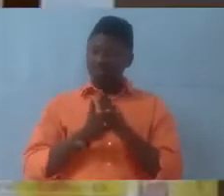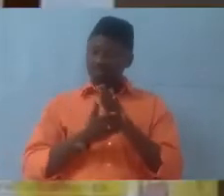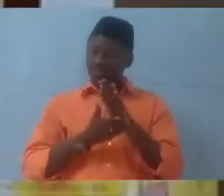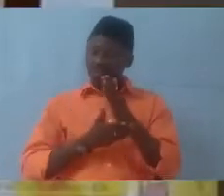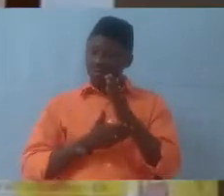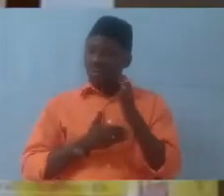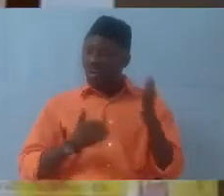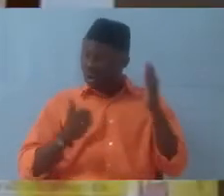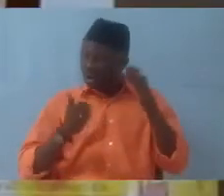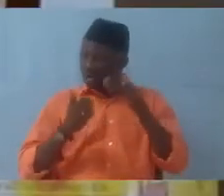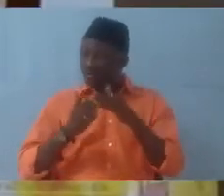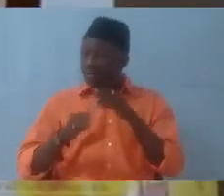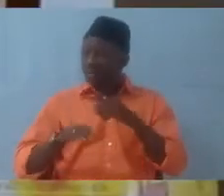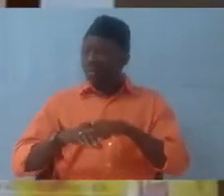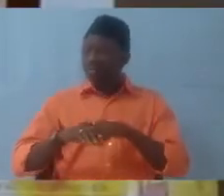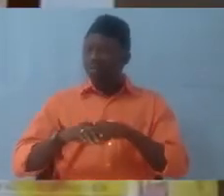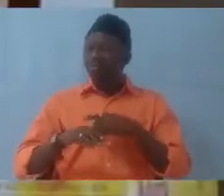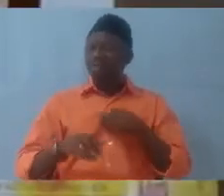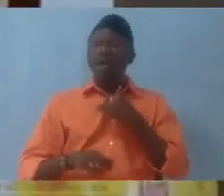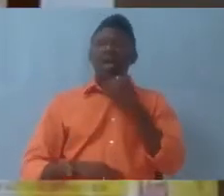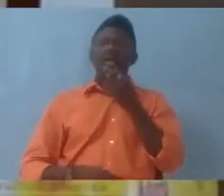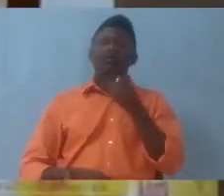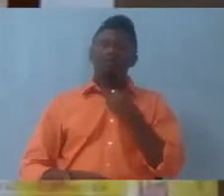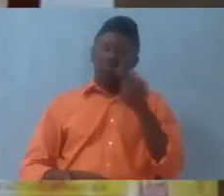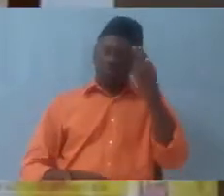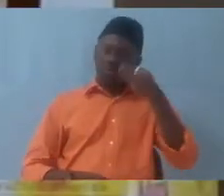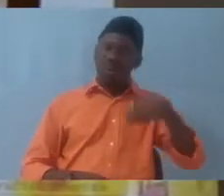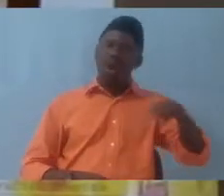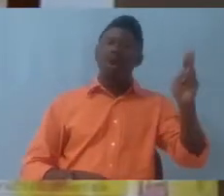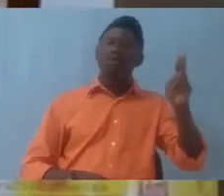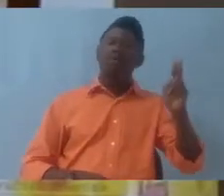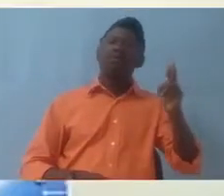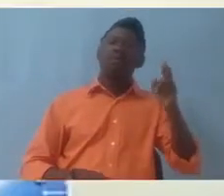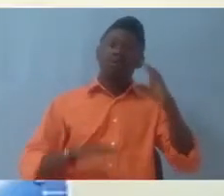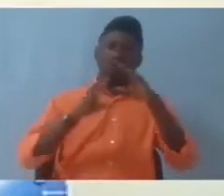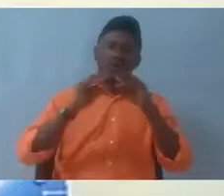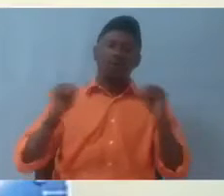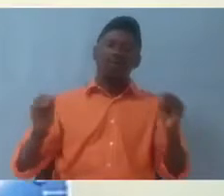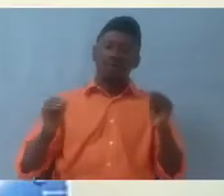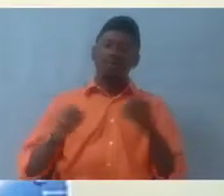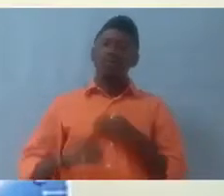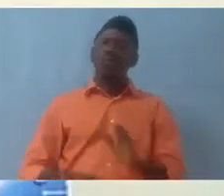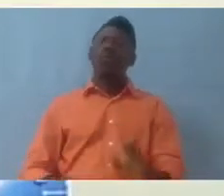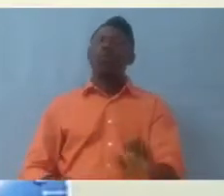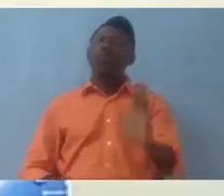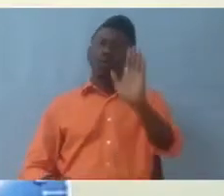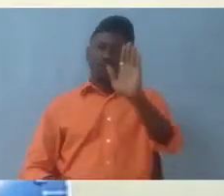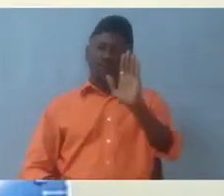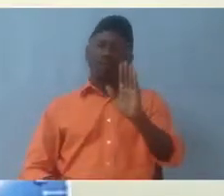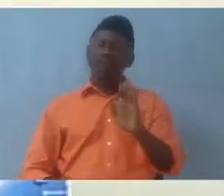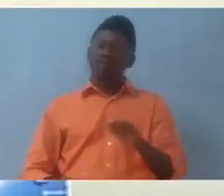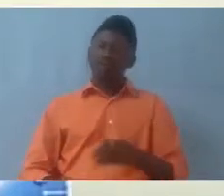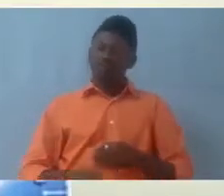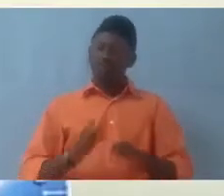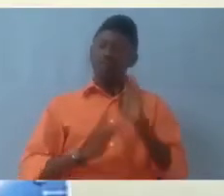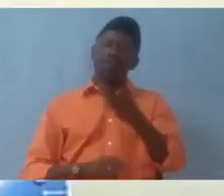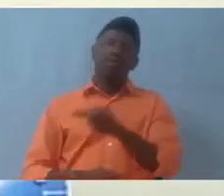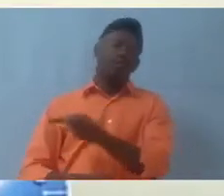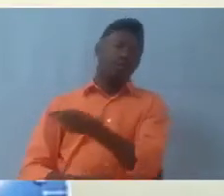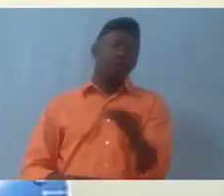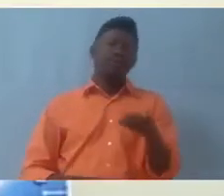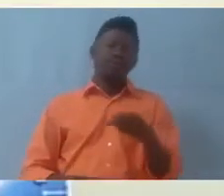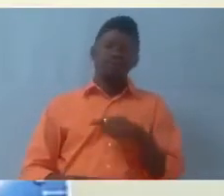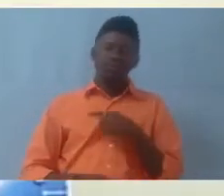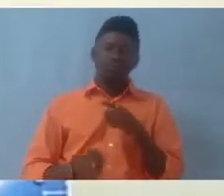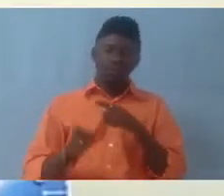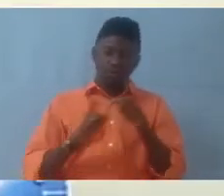Why na meeting bi dem be yenn jamono. I was asked to go out of the office. Ñu génné ma ci office bi. Wait for to wait for them to have